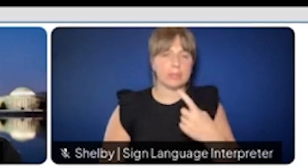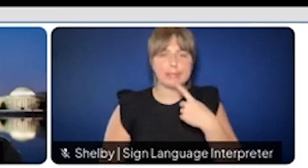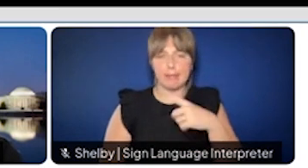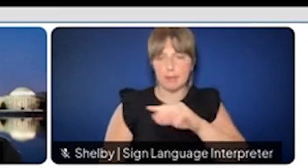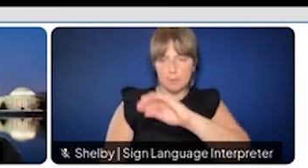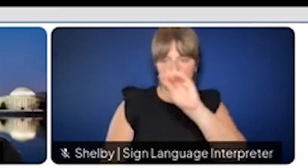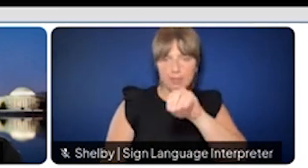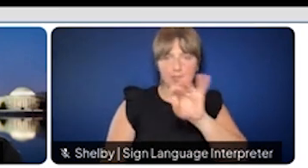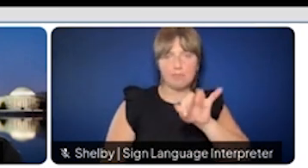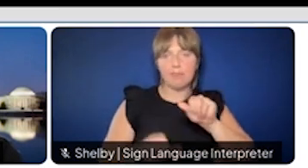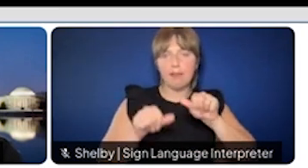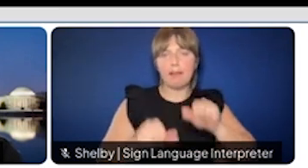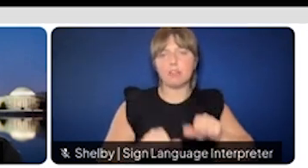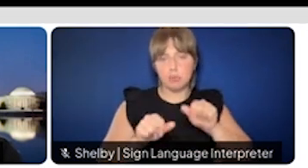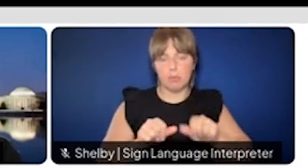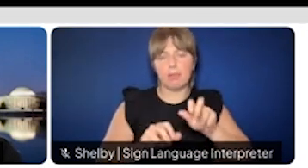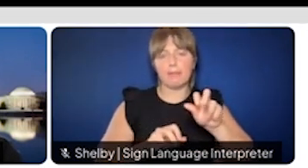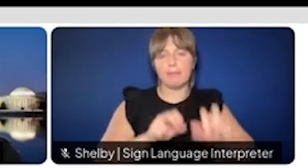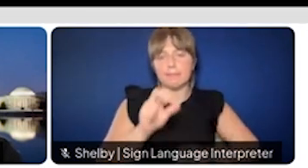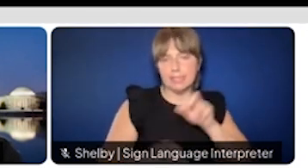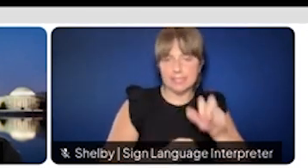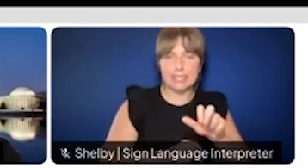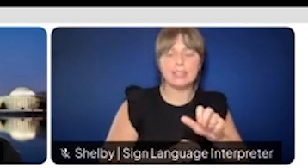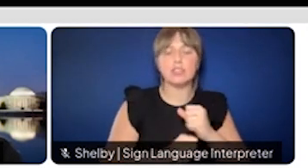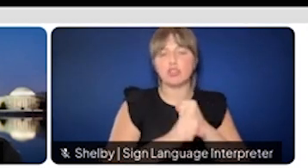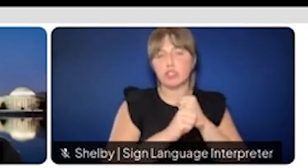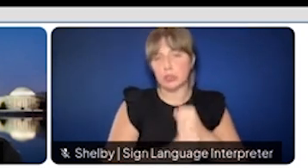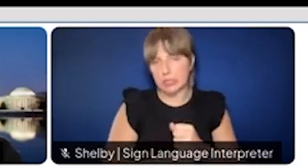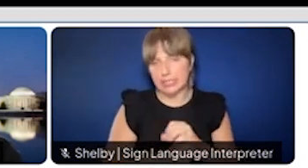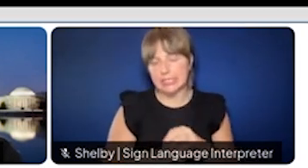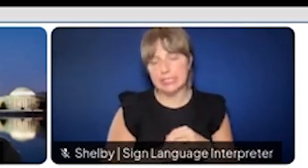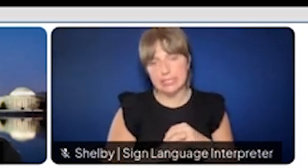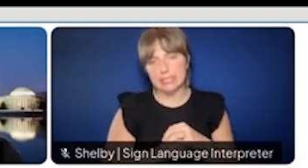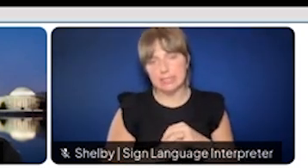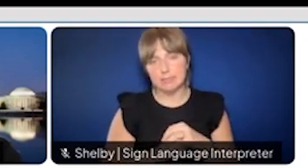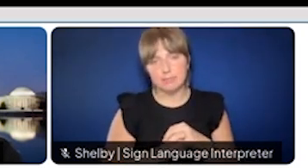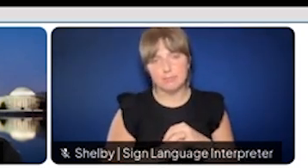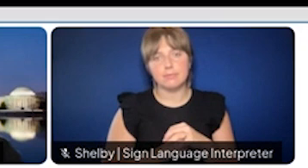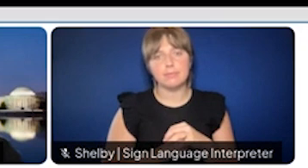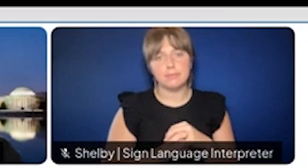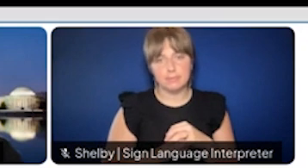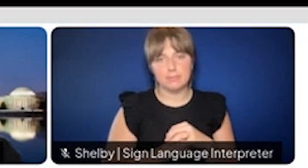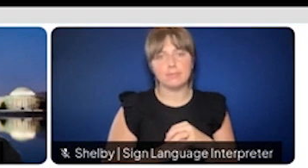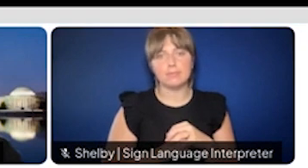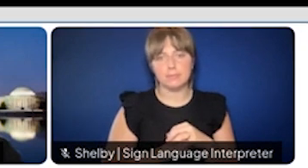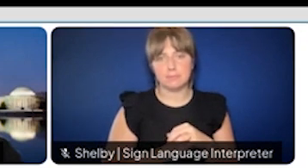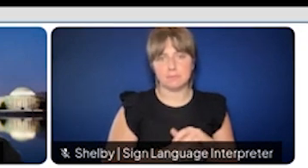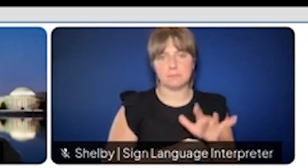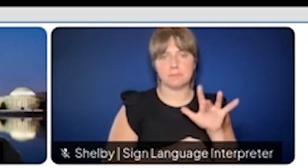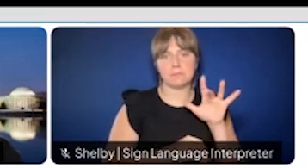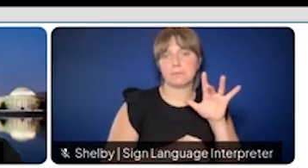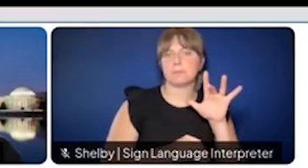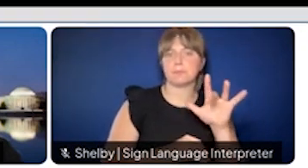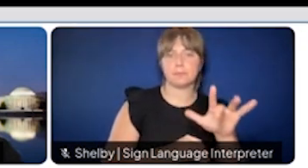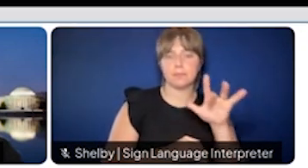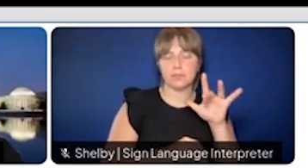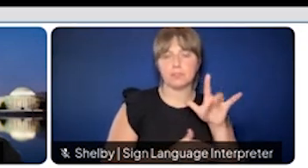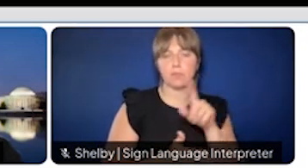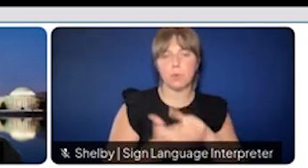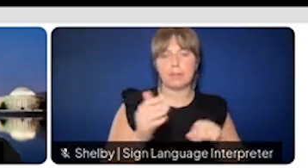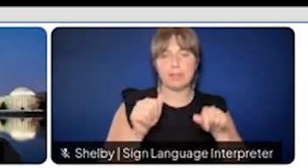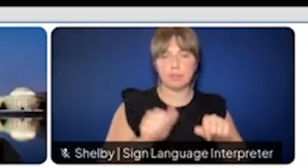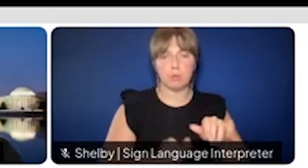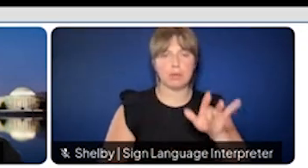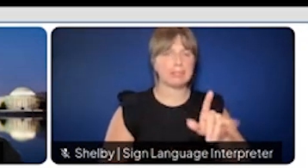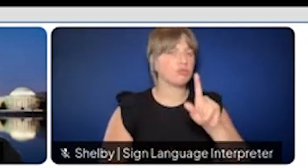of the eligible invested securities. Then you set which share classes are eligible. So for anything that is eligible, you mark